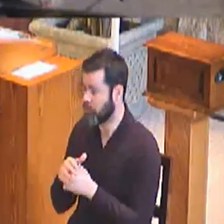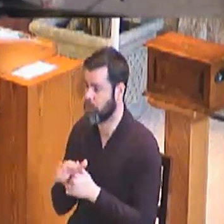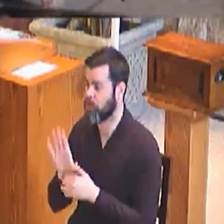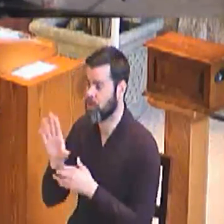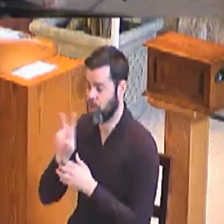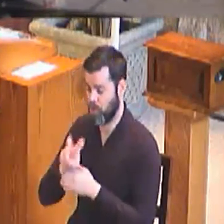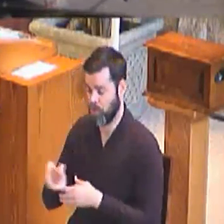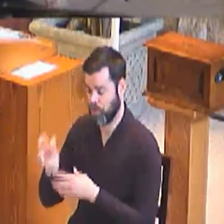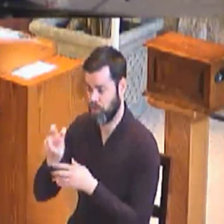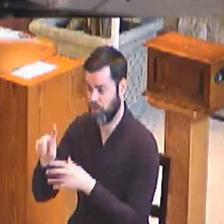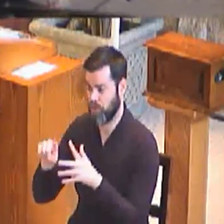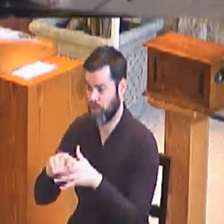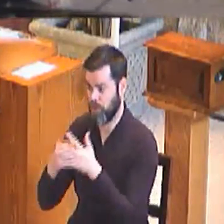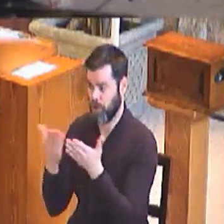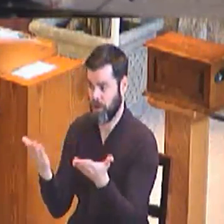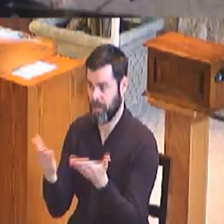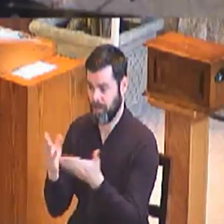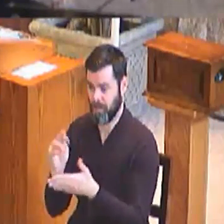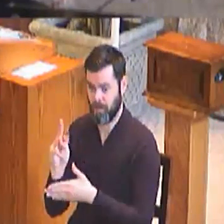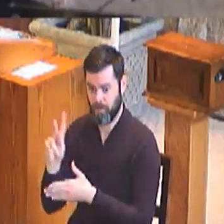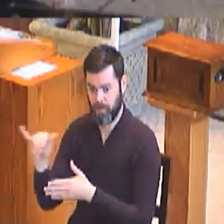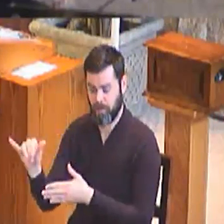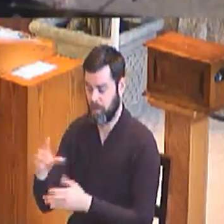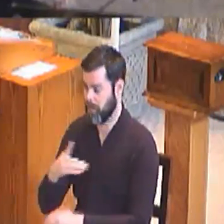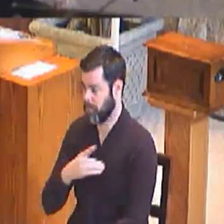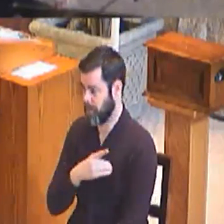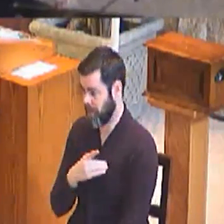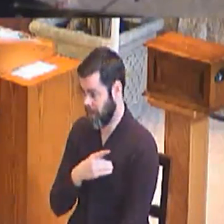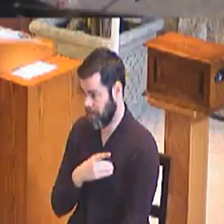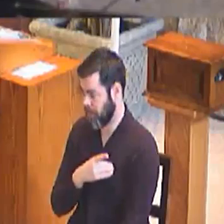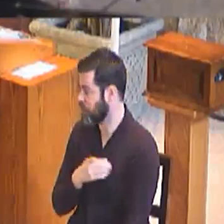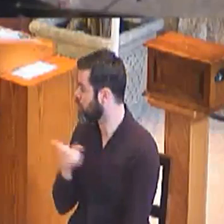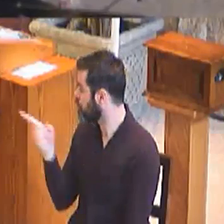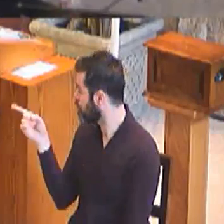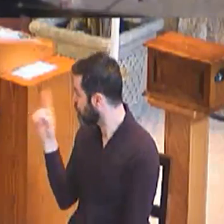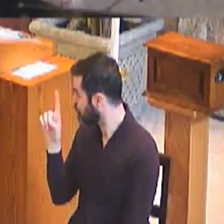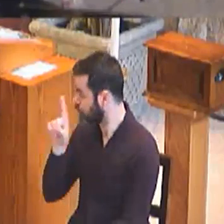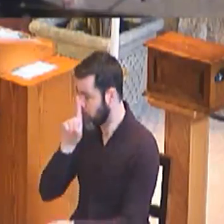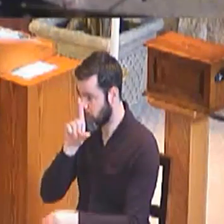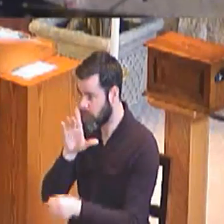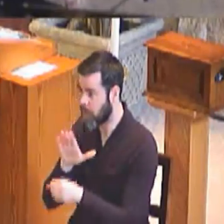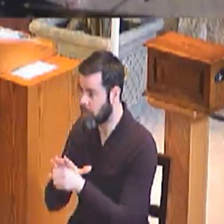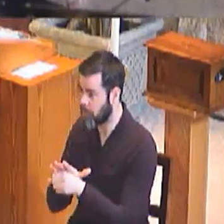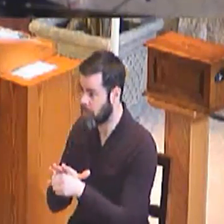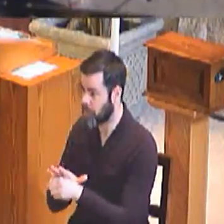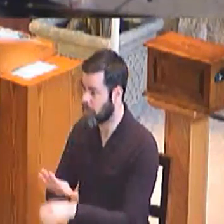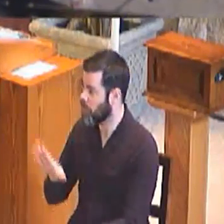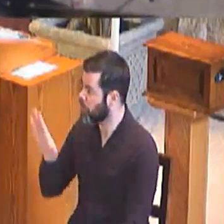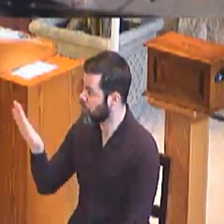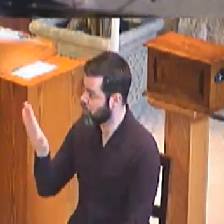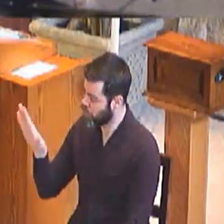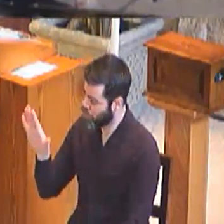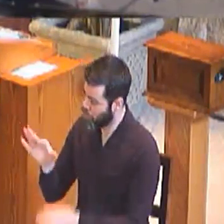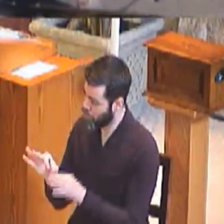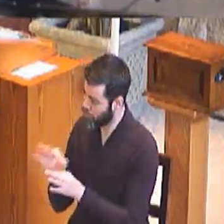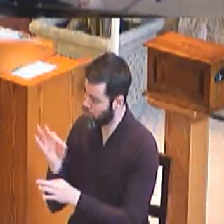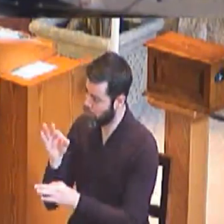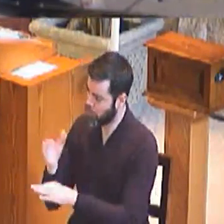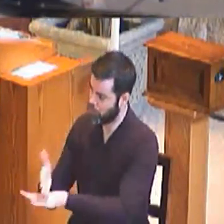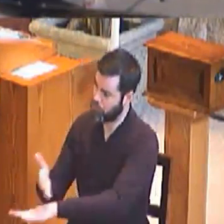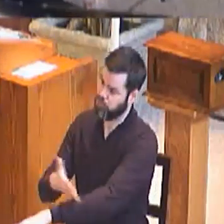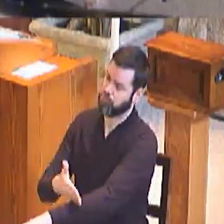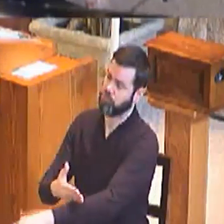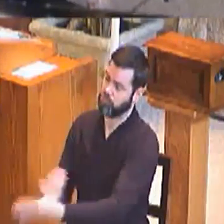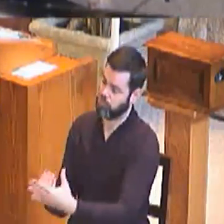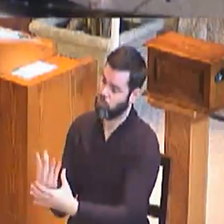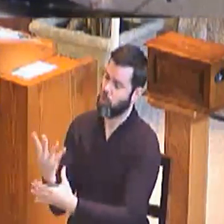journey here in Unity Minneapolis, you've made the commitment to your own spiritual growth, and you've chosen to